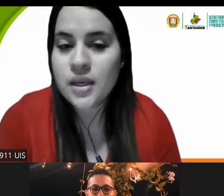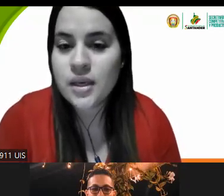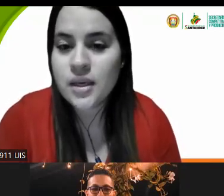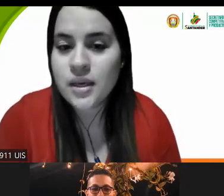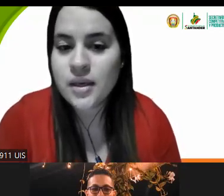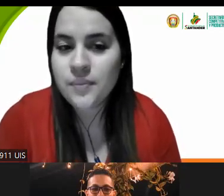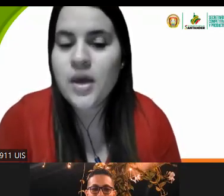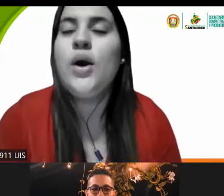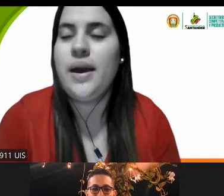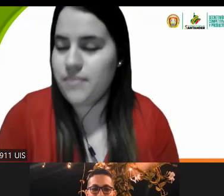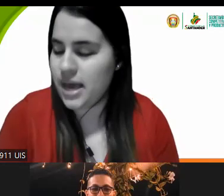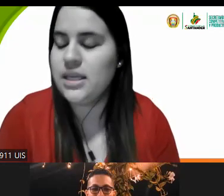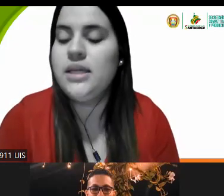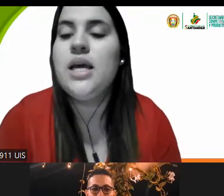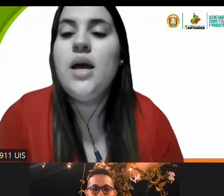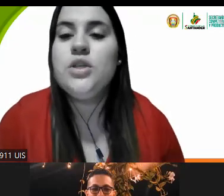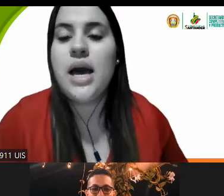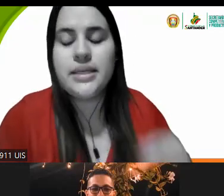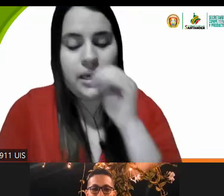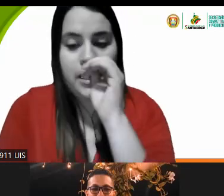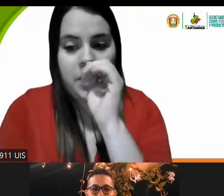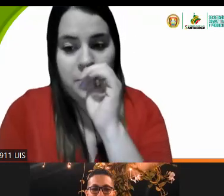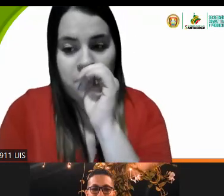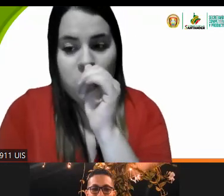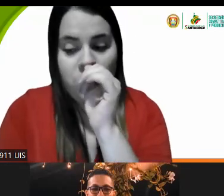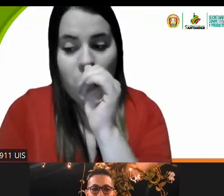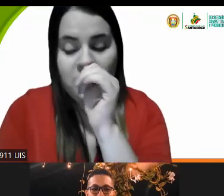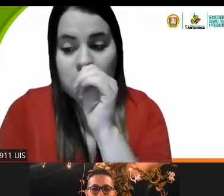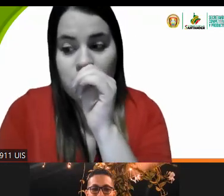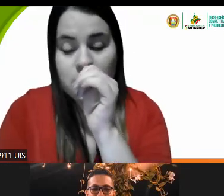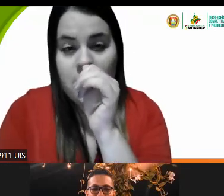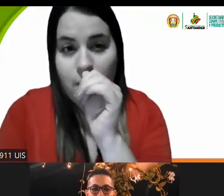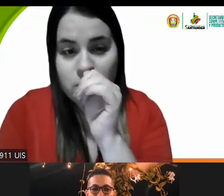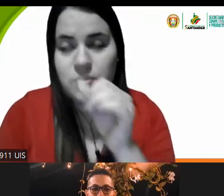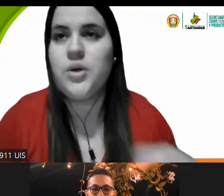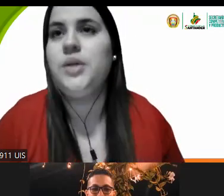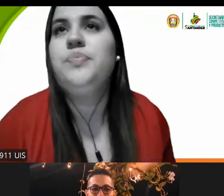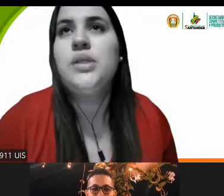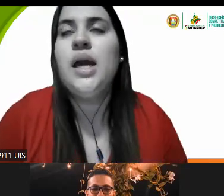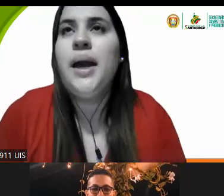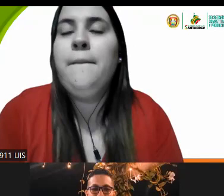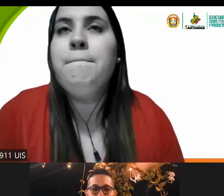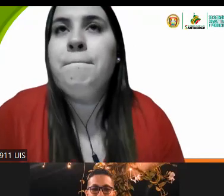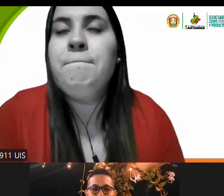was really clear, teacher. Okay, excellent. So guys, so this is what's gonna happen tomorrow.